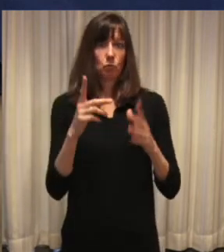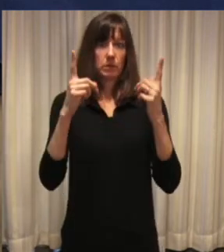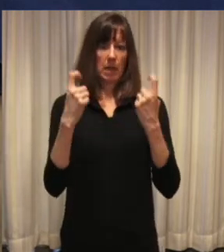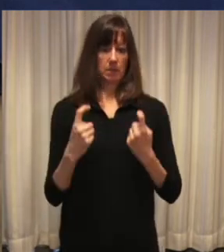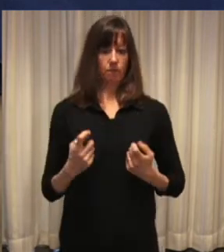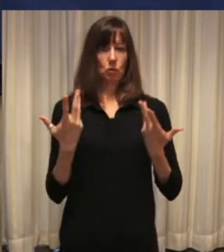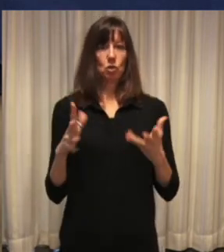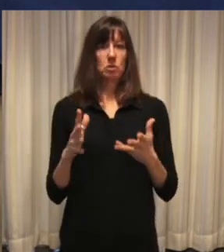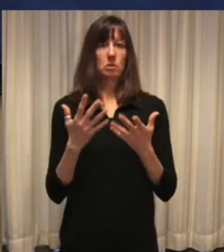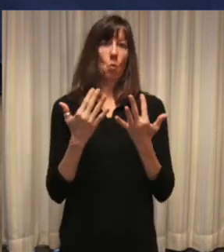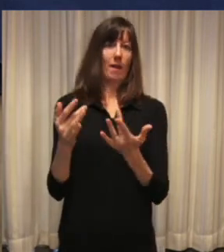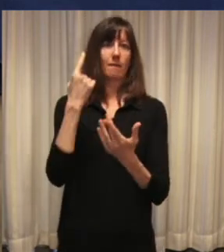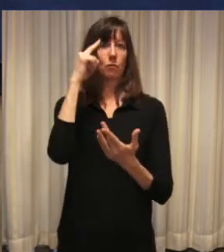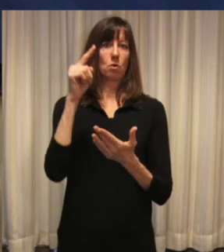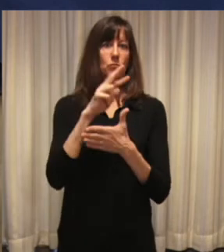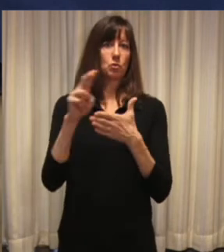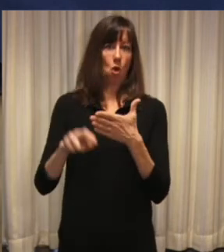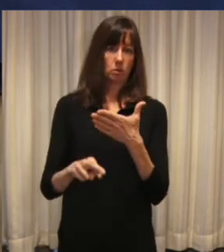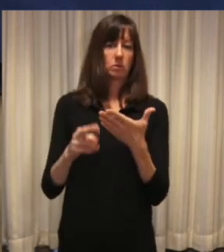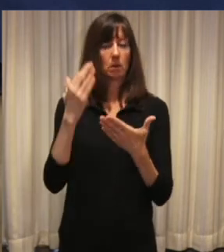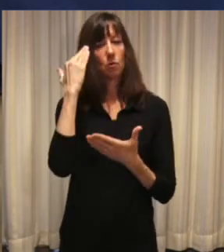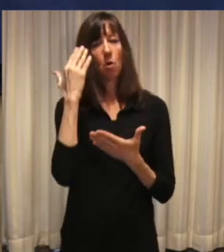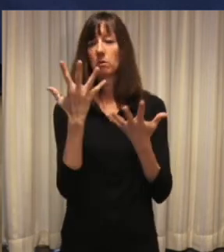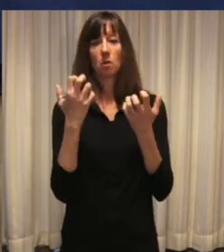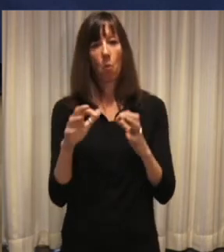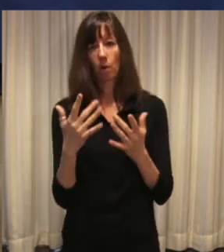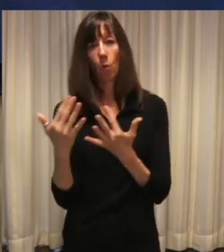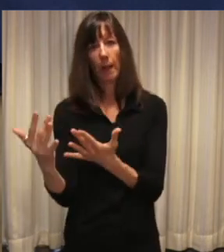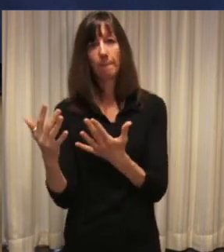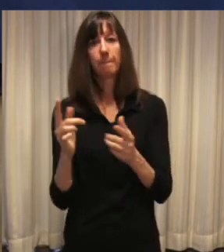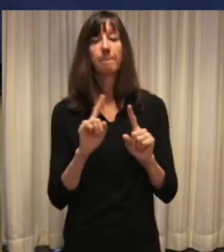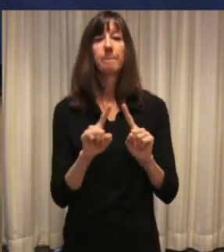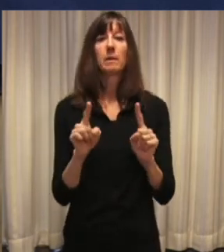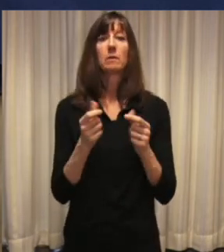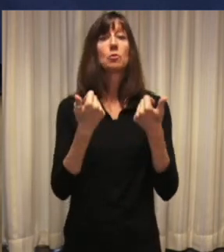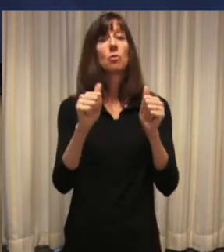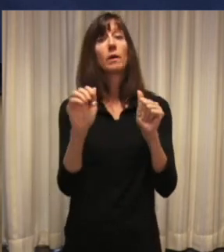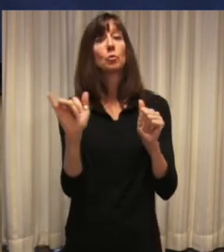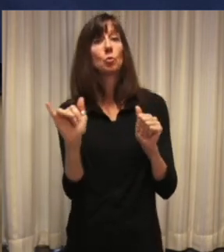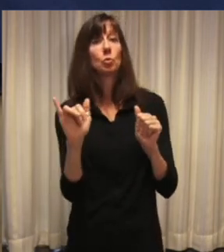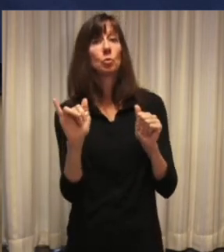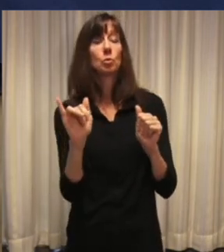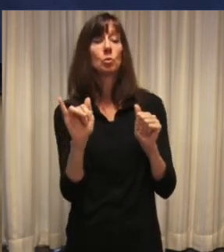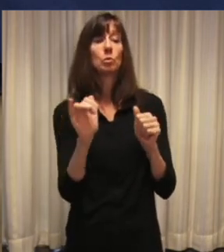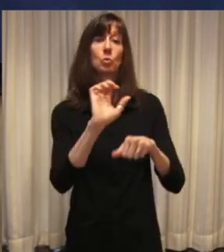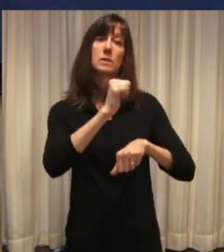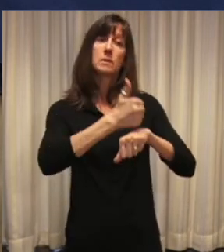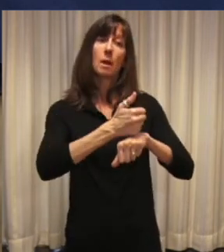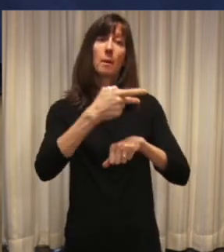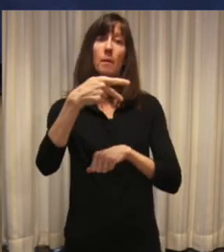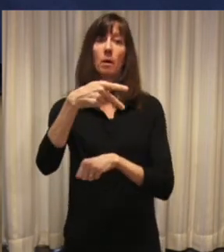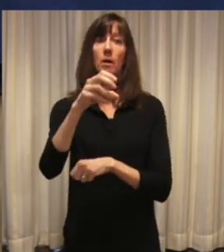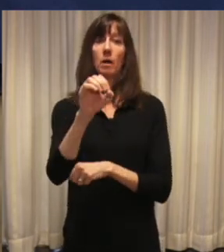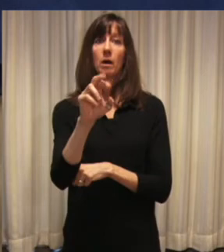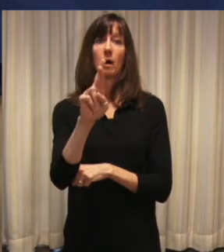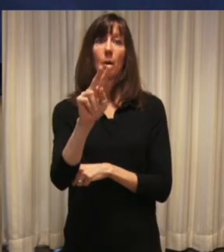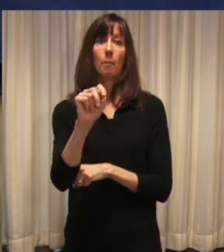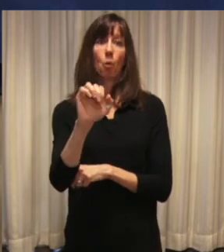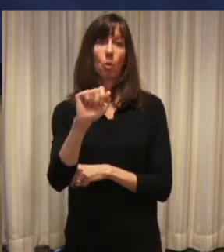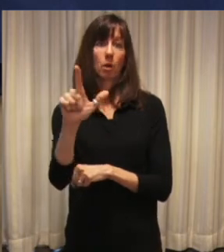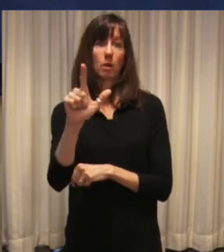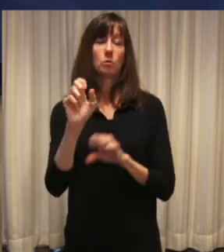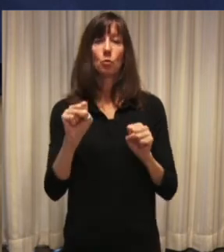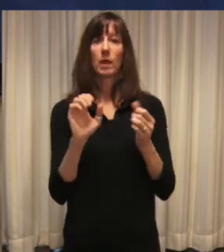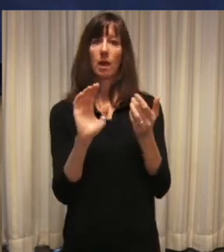up where you, the individual, could actually log into a portal and see their own results. I've asked my team to look at that. It's not ready yet, but